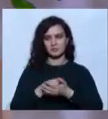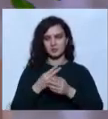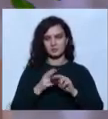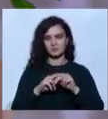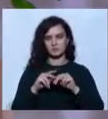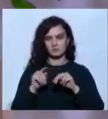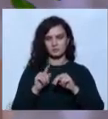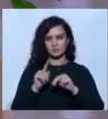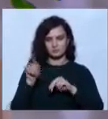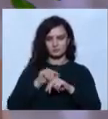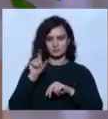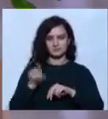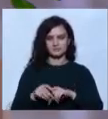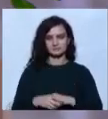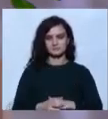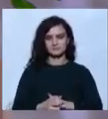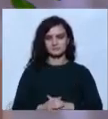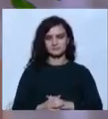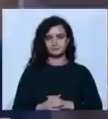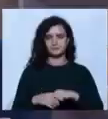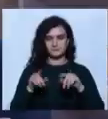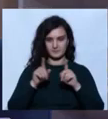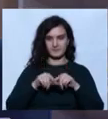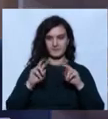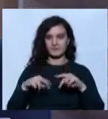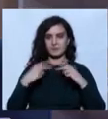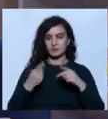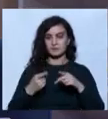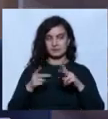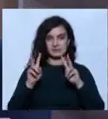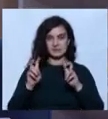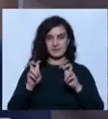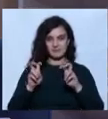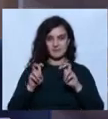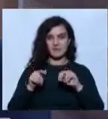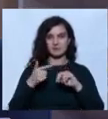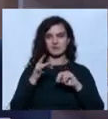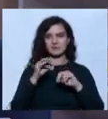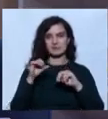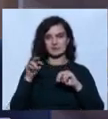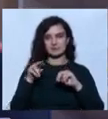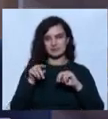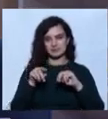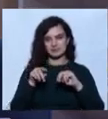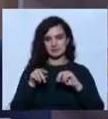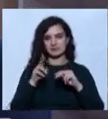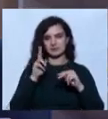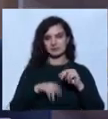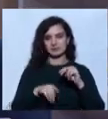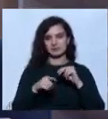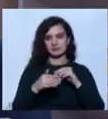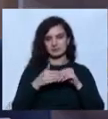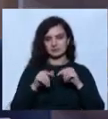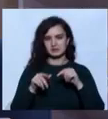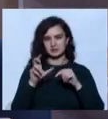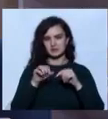of Silver. And that brings us to our next theme of greed. Now, by the end of the